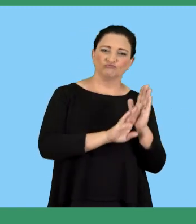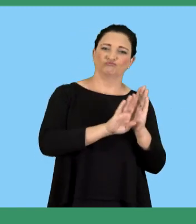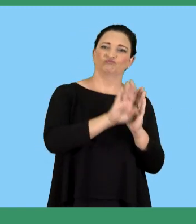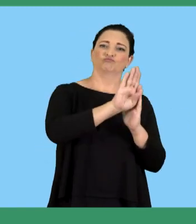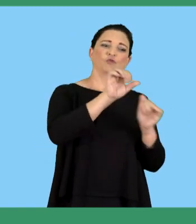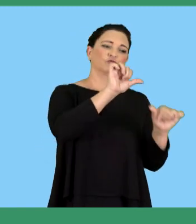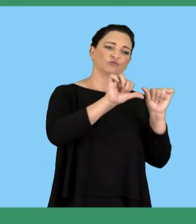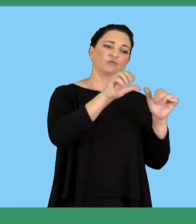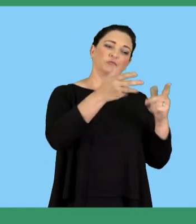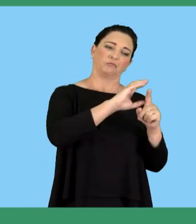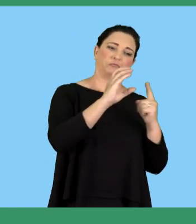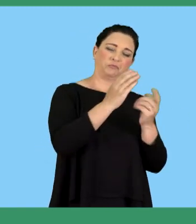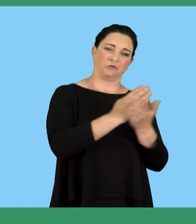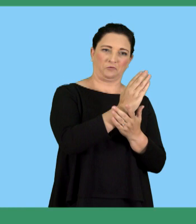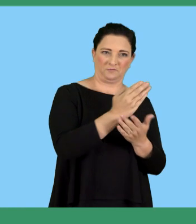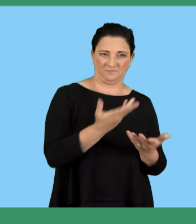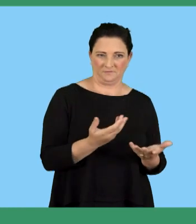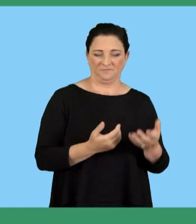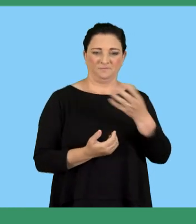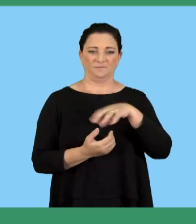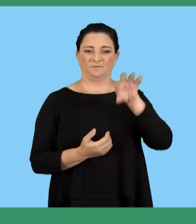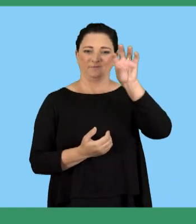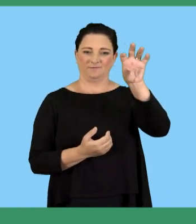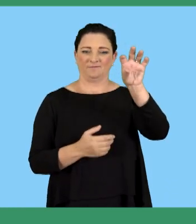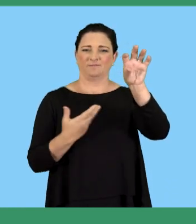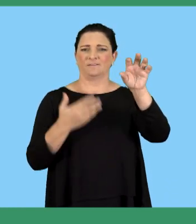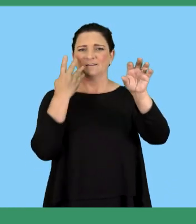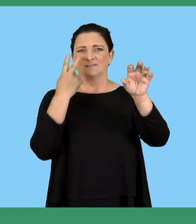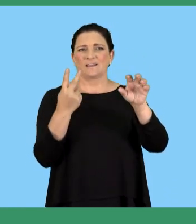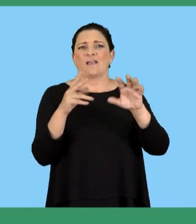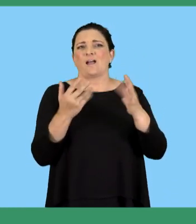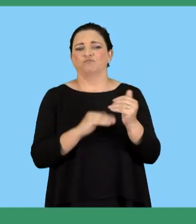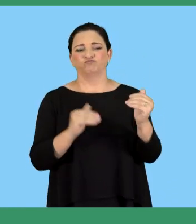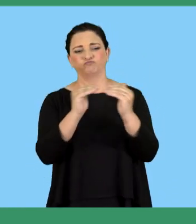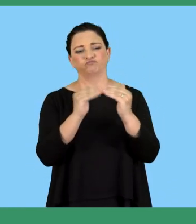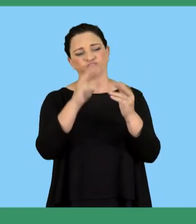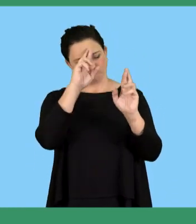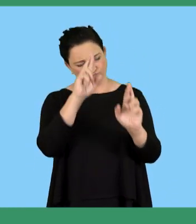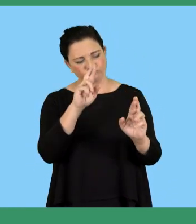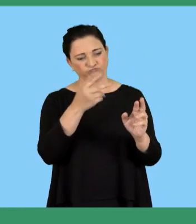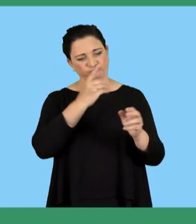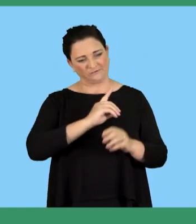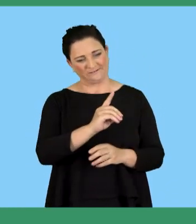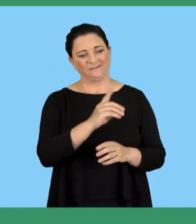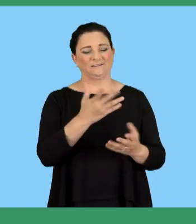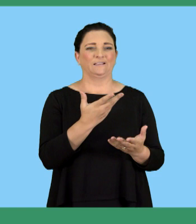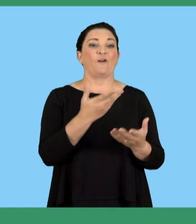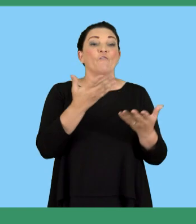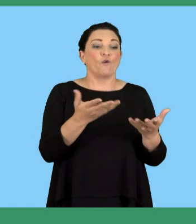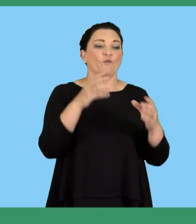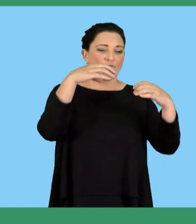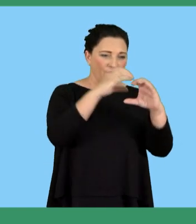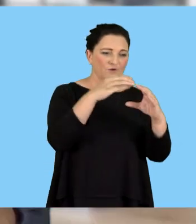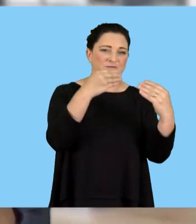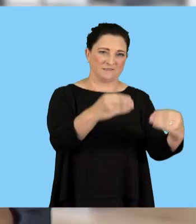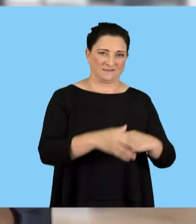social and cultural rights. Then we'll look into the implication of equality, respect, and dignity